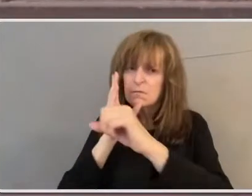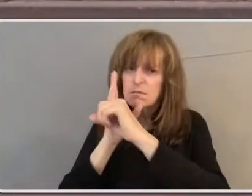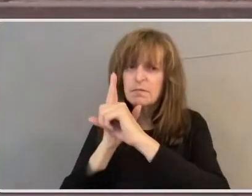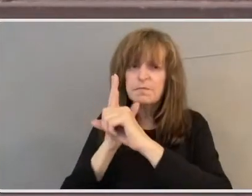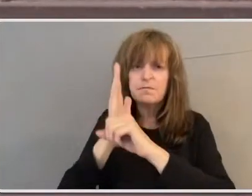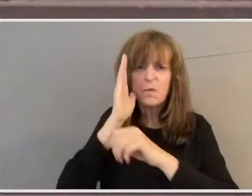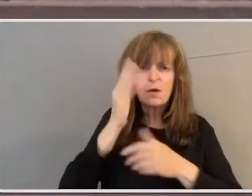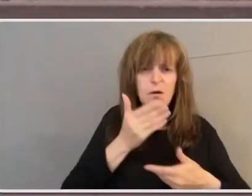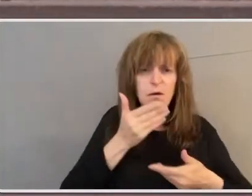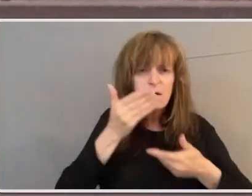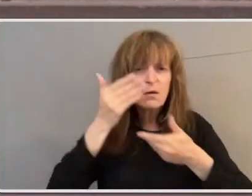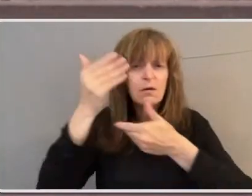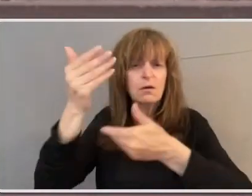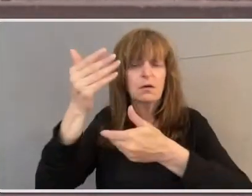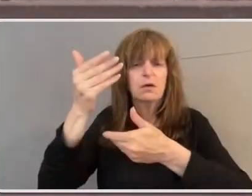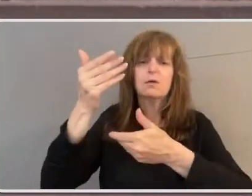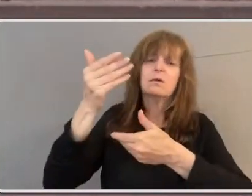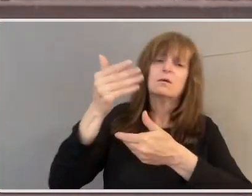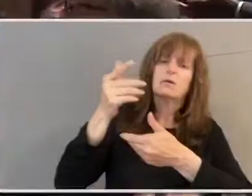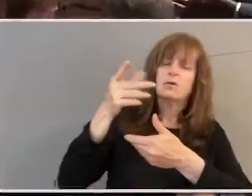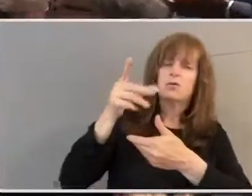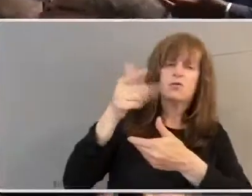Timmins and Cochrane.